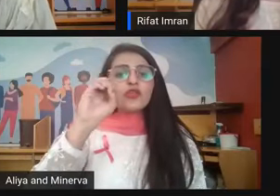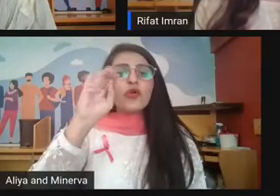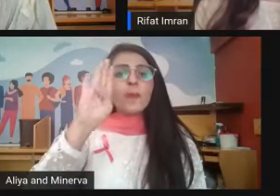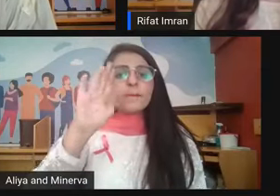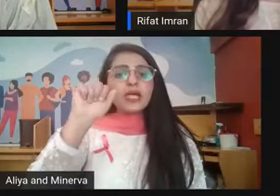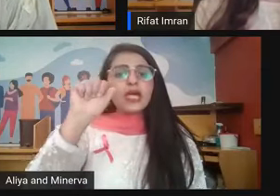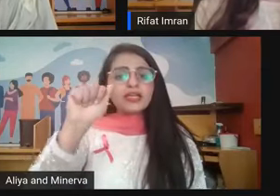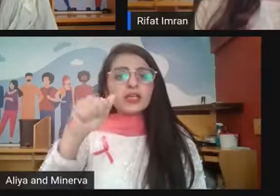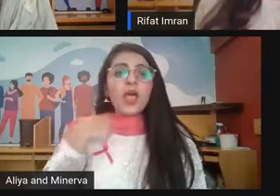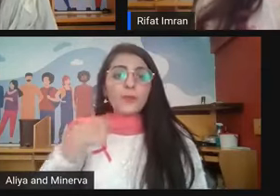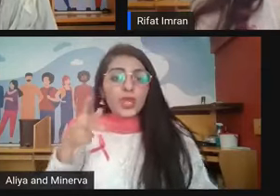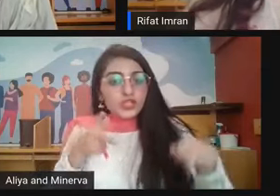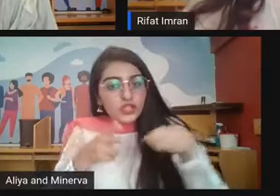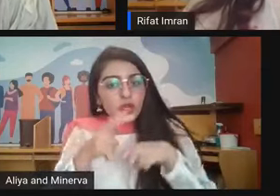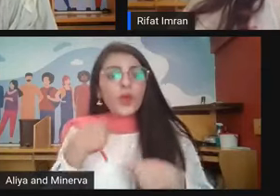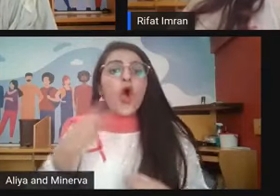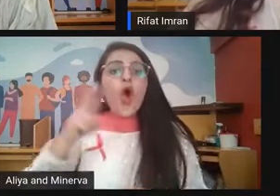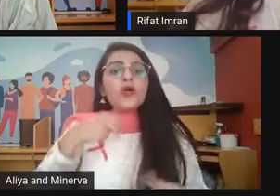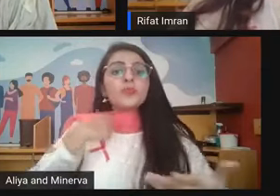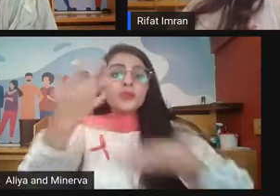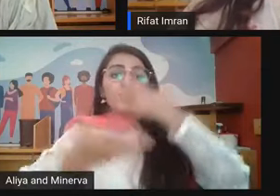general surgeon.